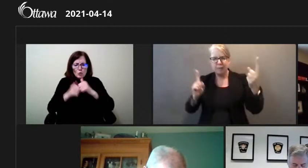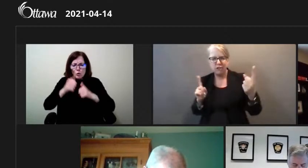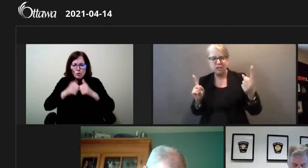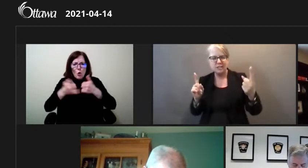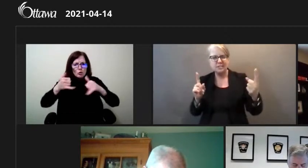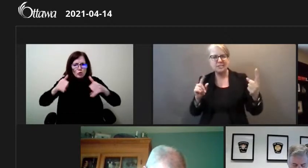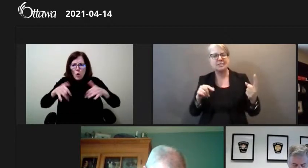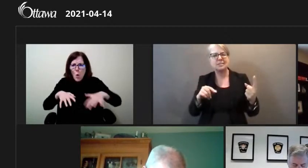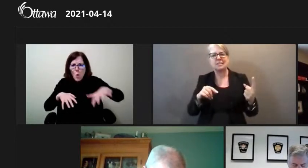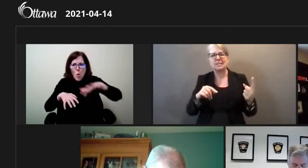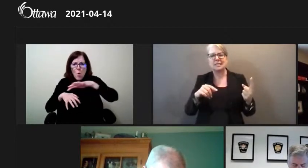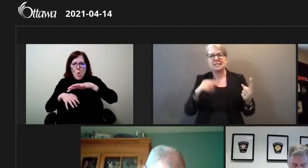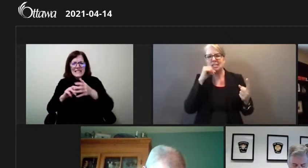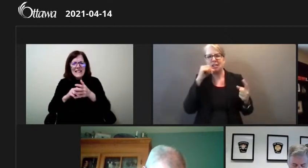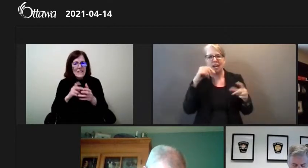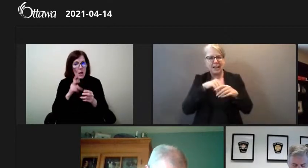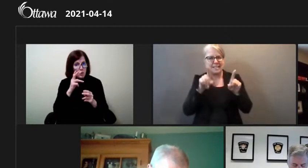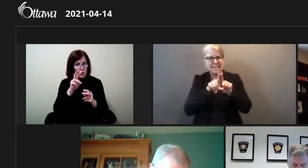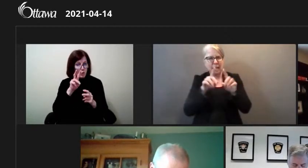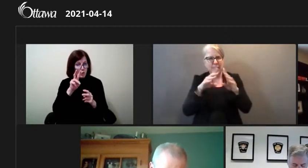else, not in the same household?